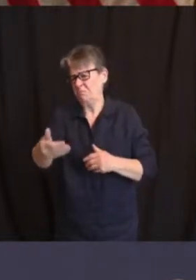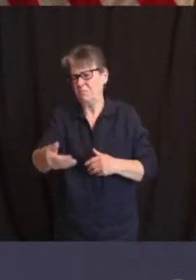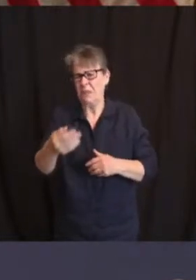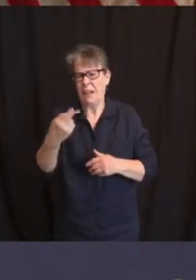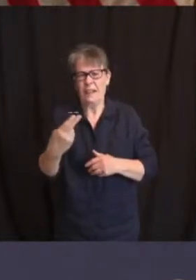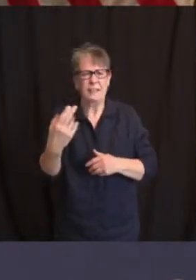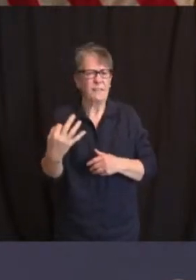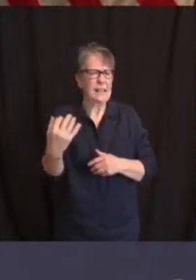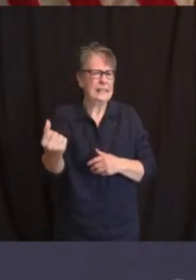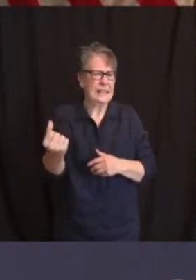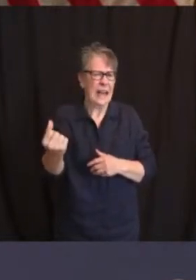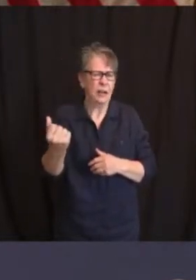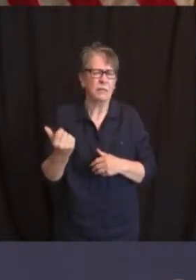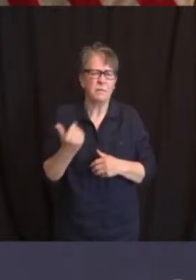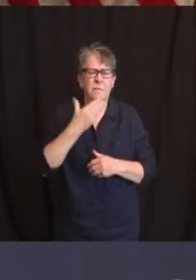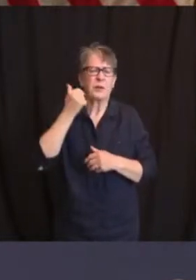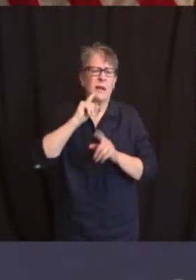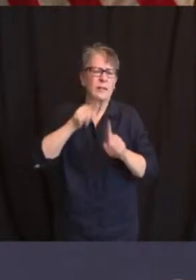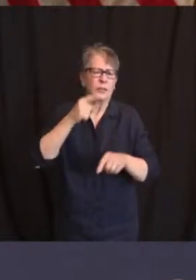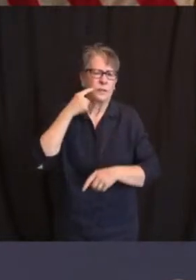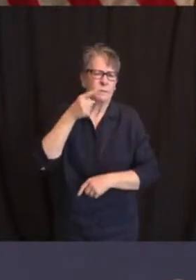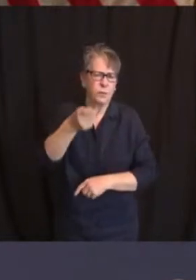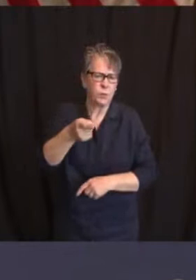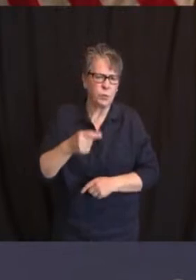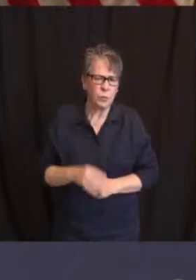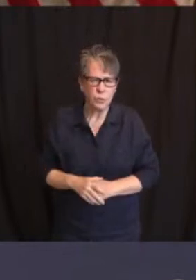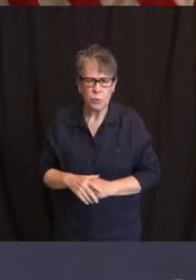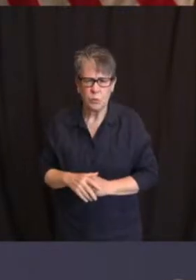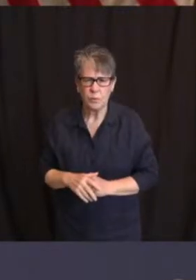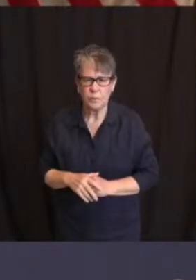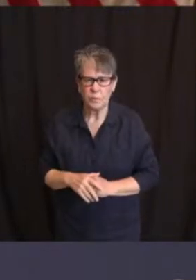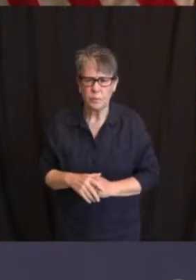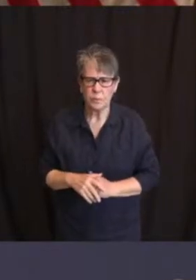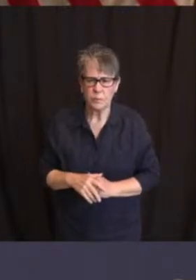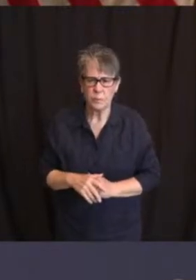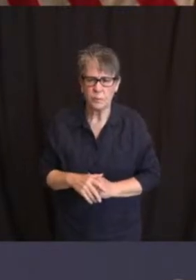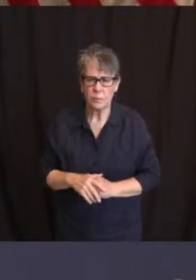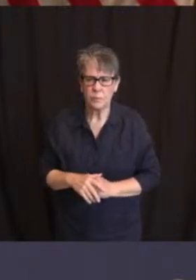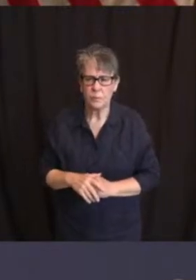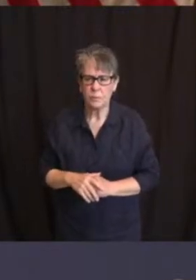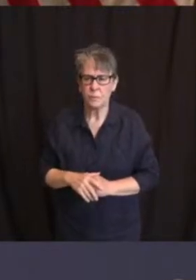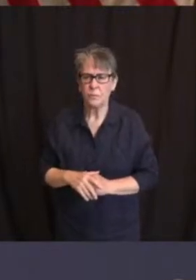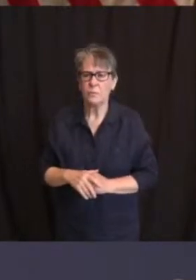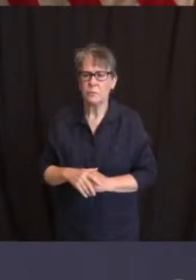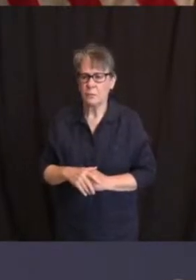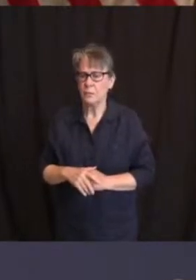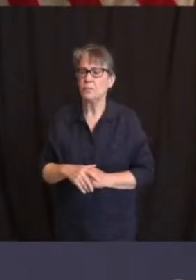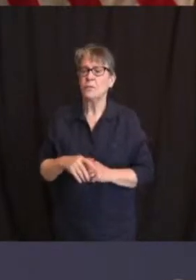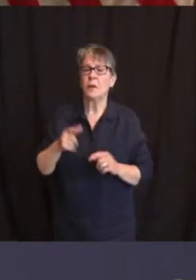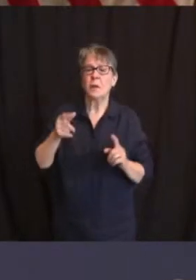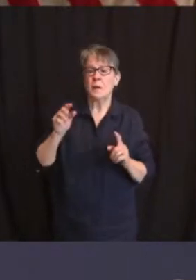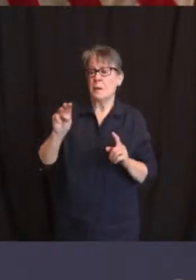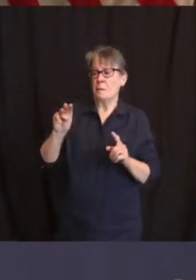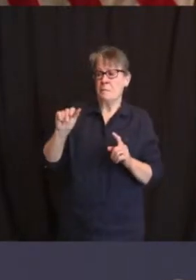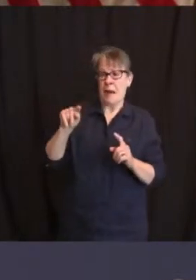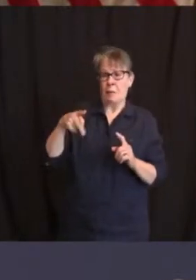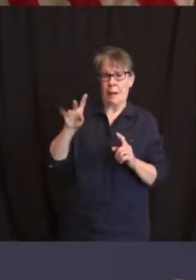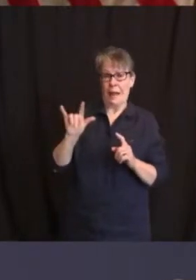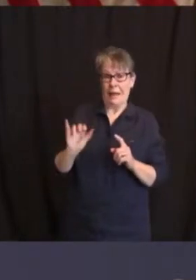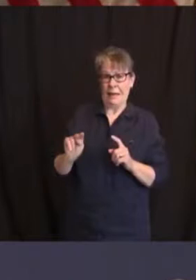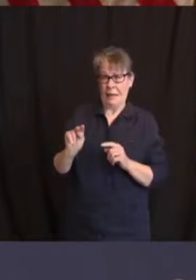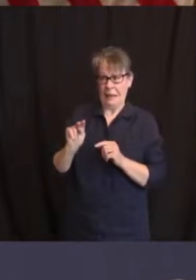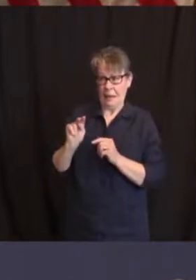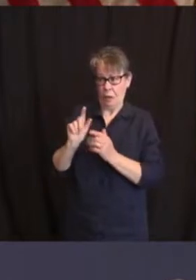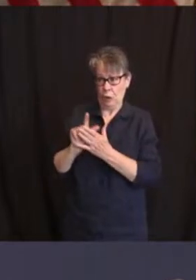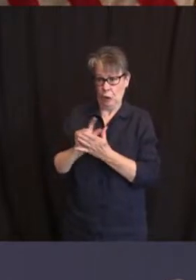again, digesting, but assume that Matt Placken is back there. Matt, would you agree by the end of the week, I think we'll be able to have